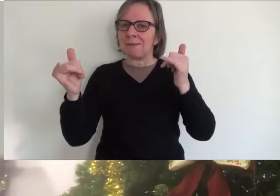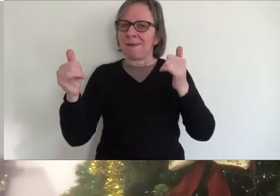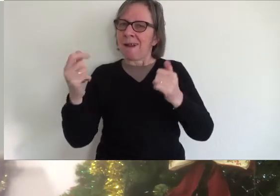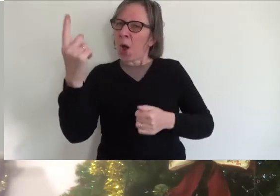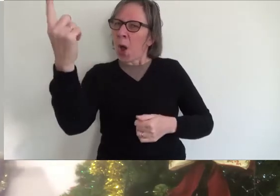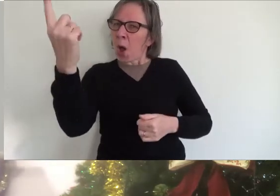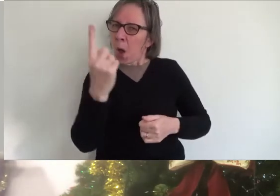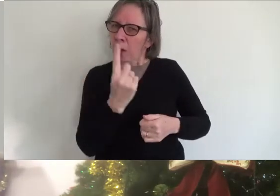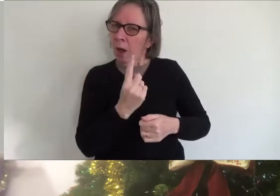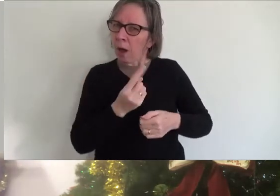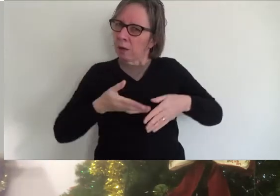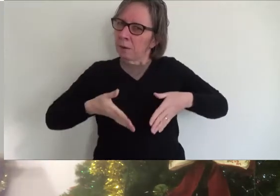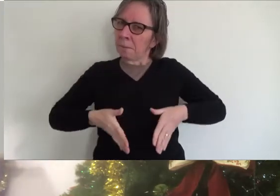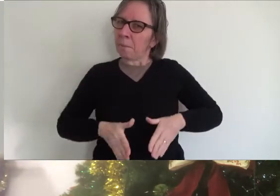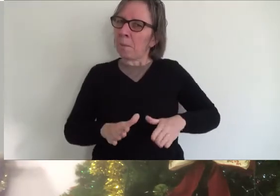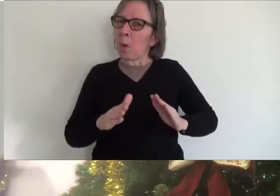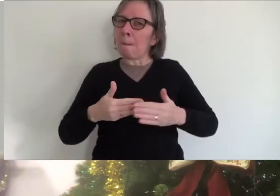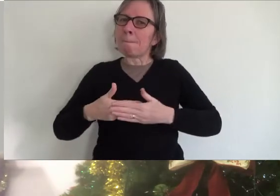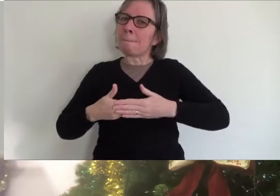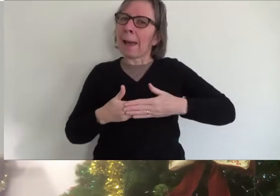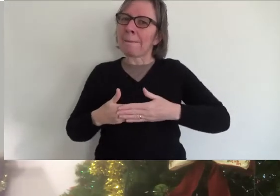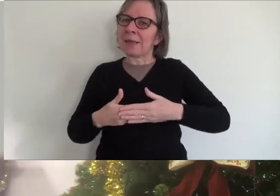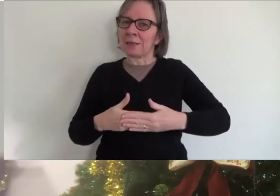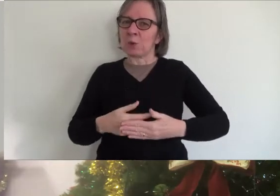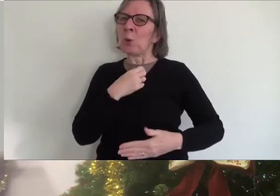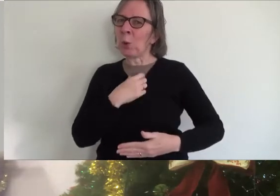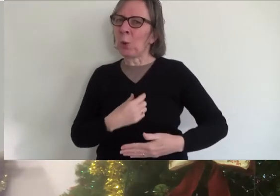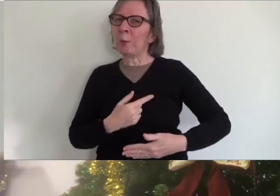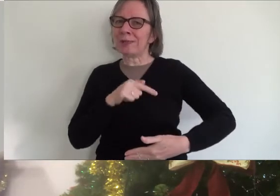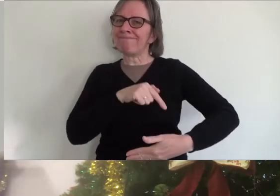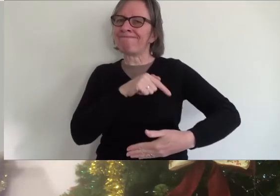God incarnate as Jesus Christ.